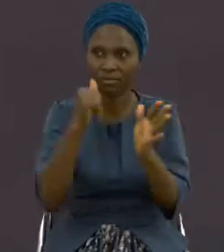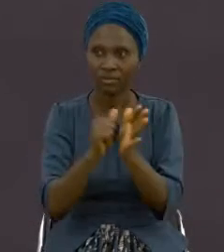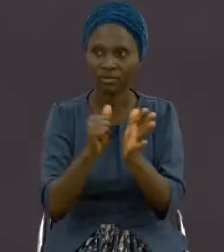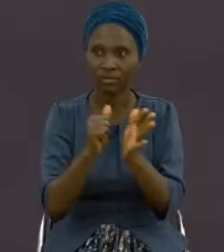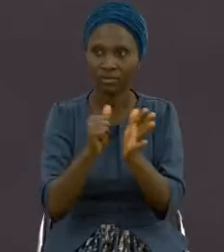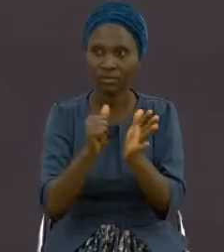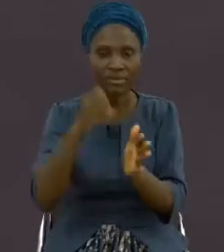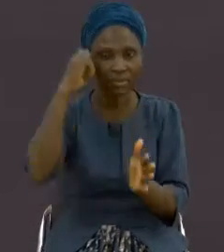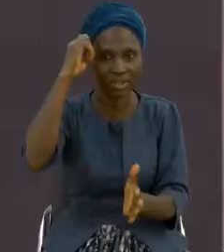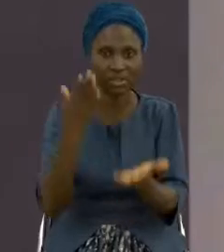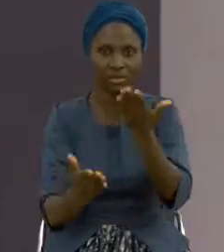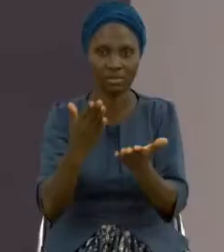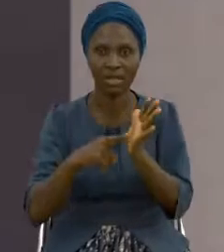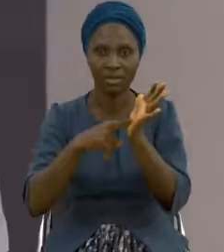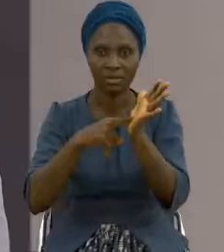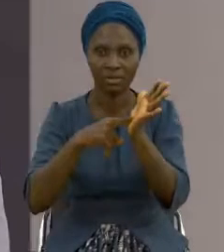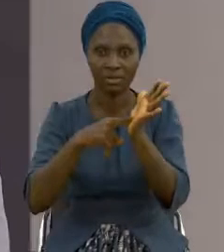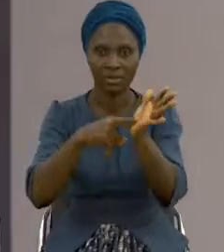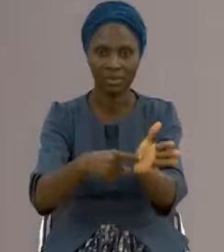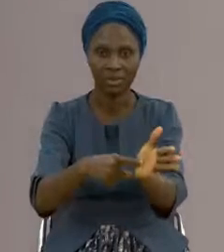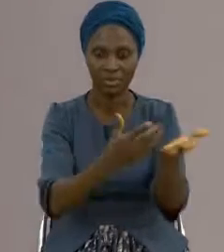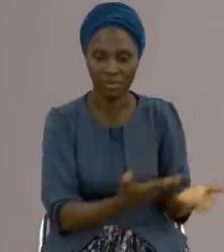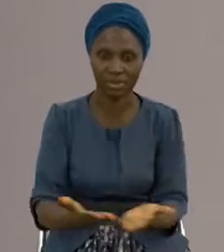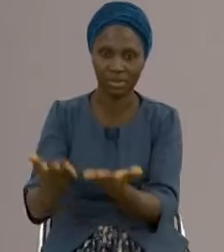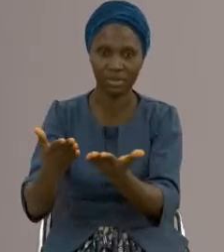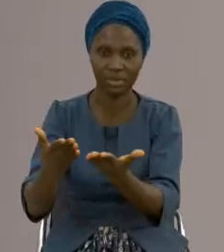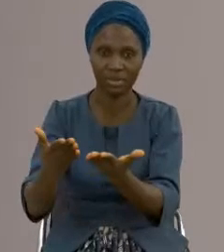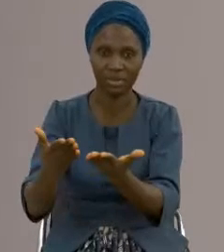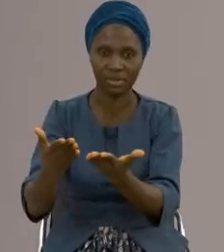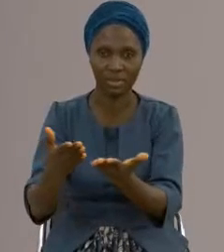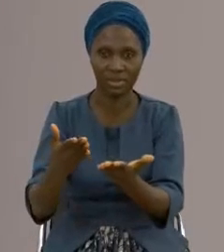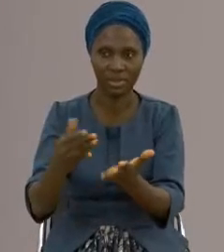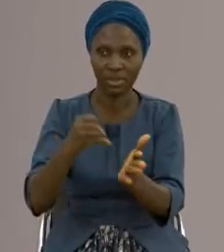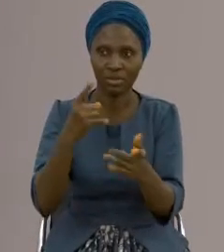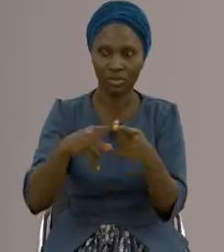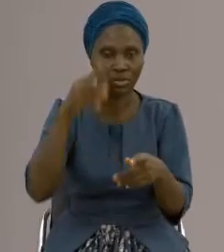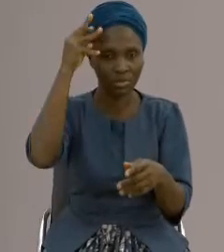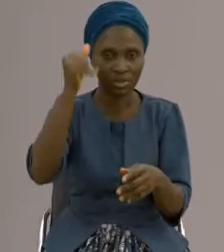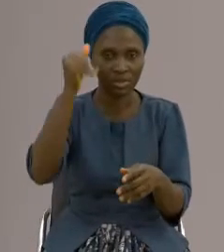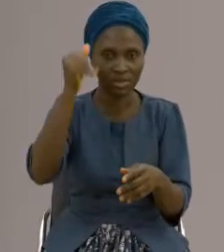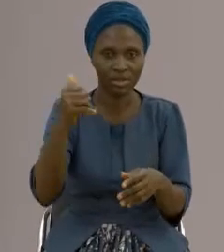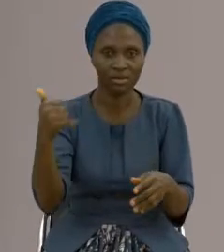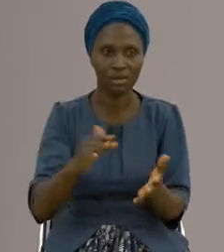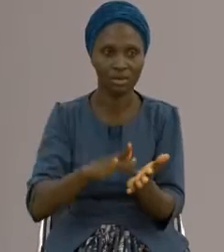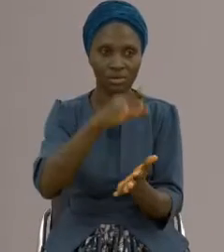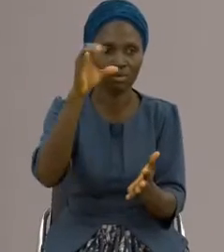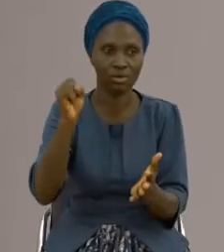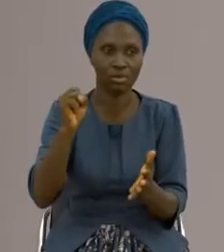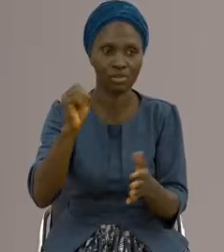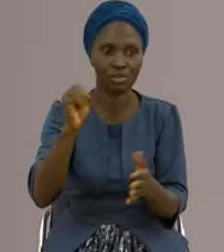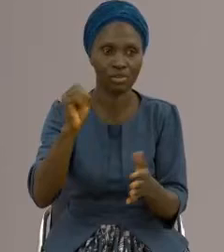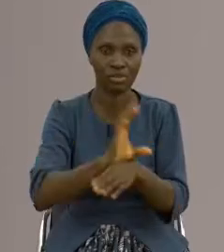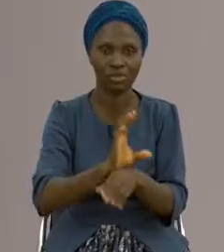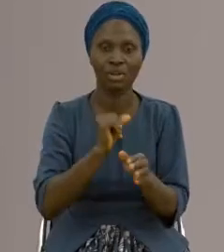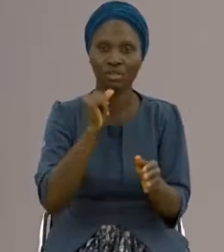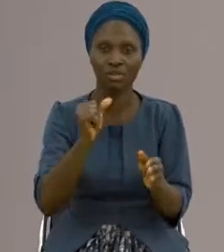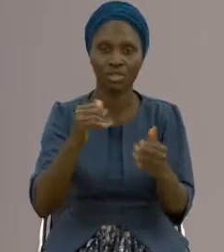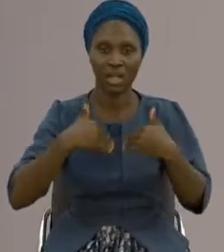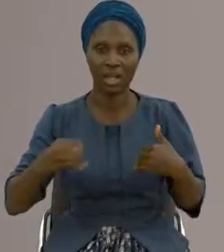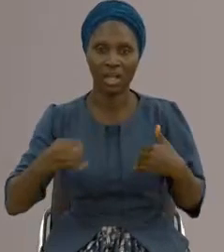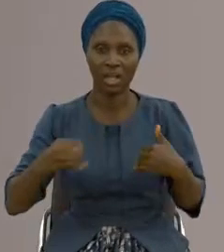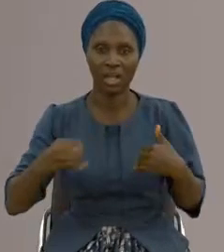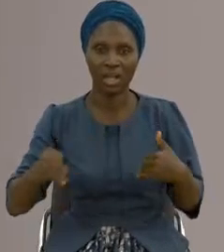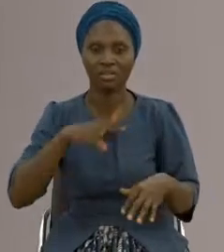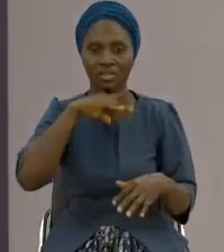a glorious church, not having spot. Look at your life. Are